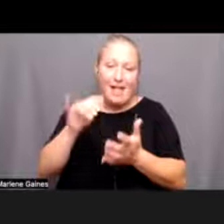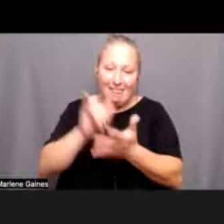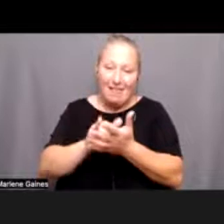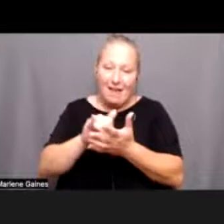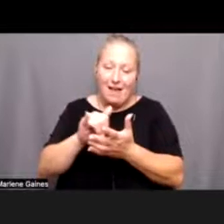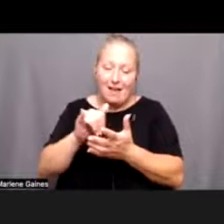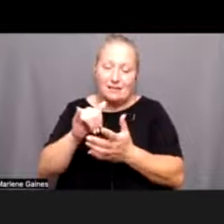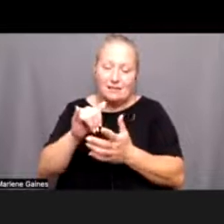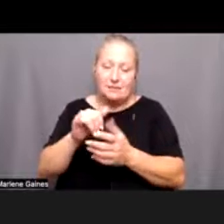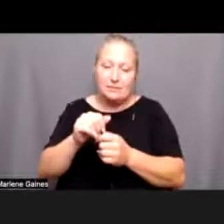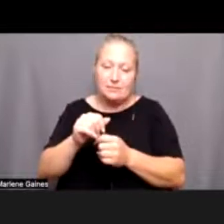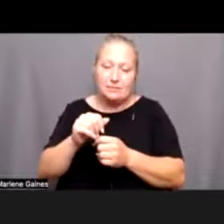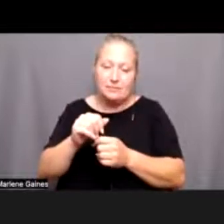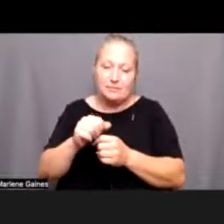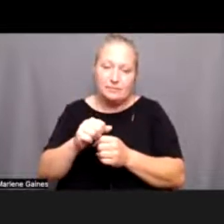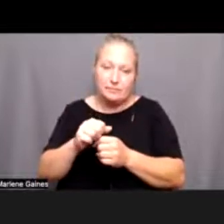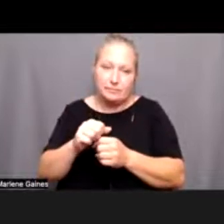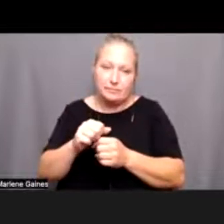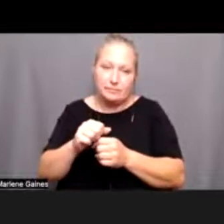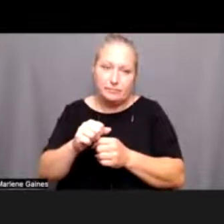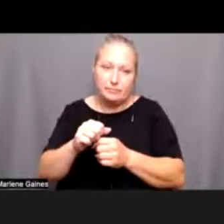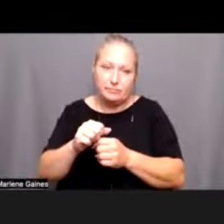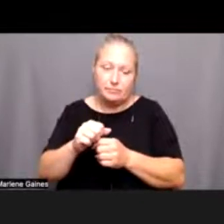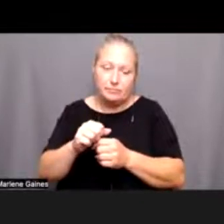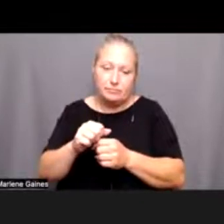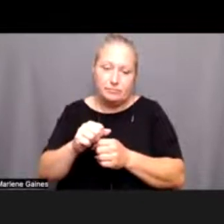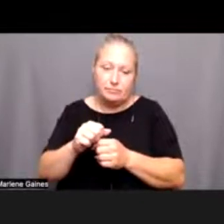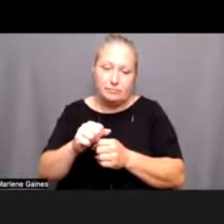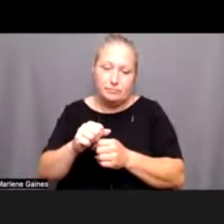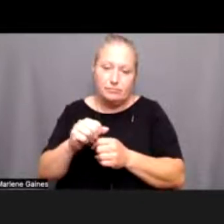source of the idea behind